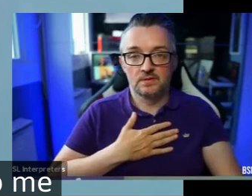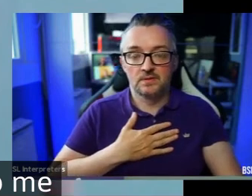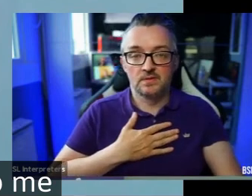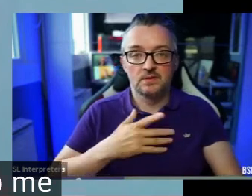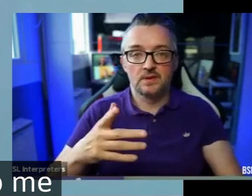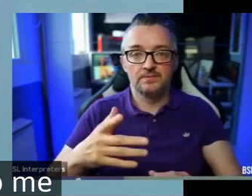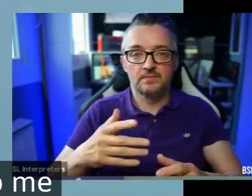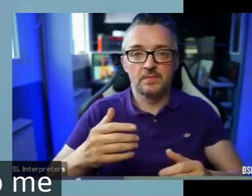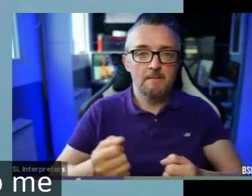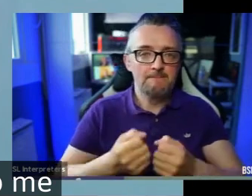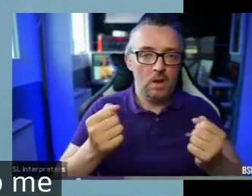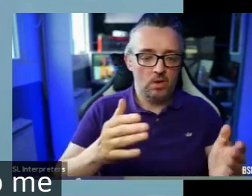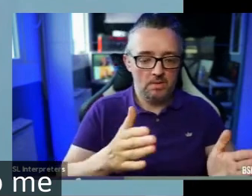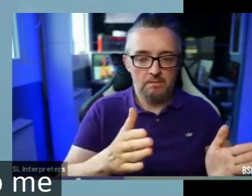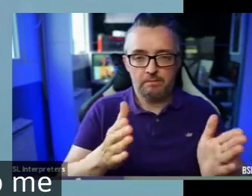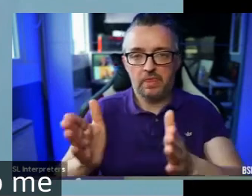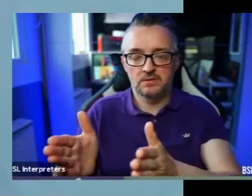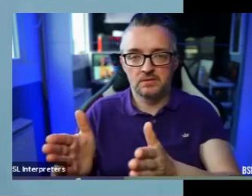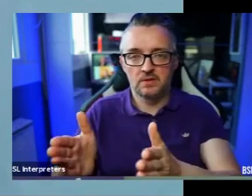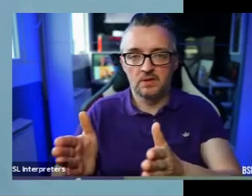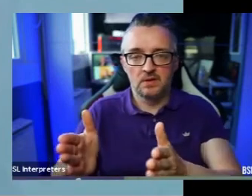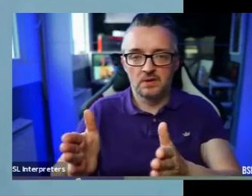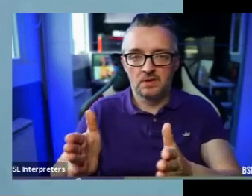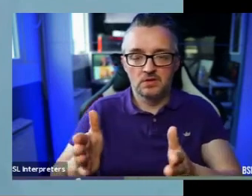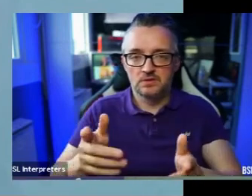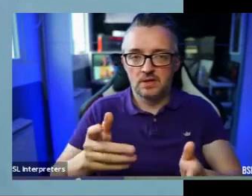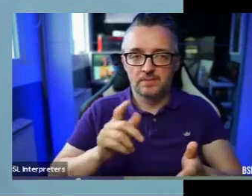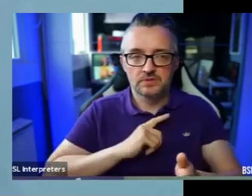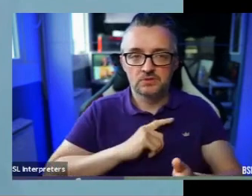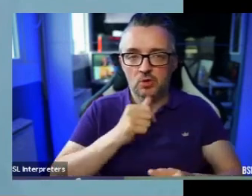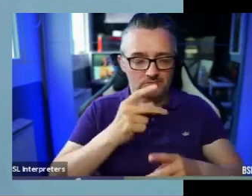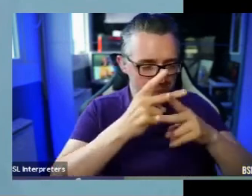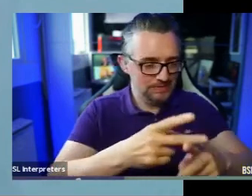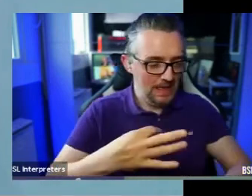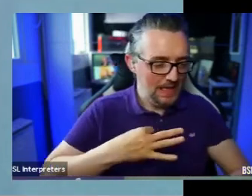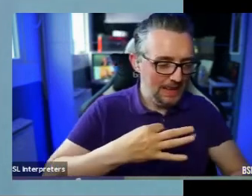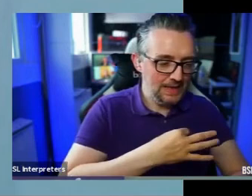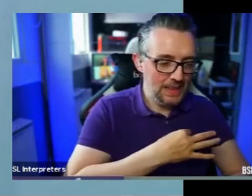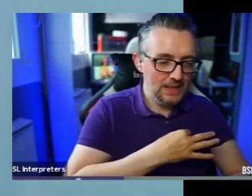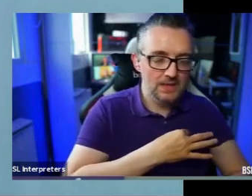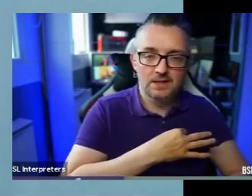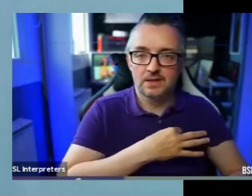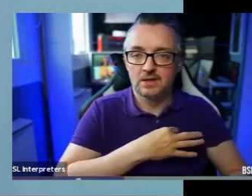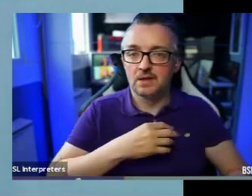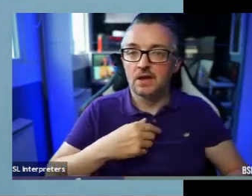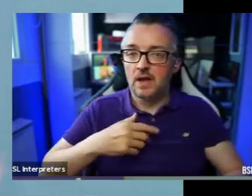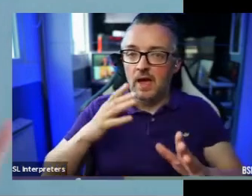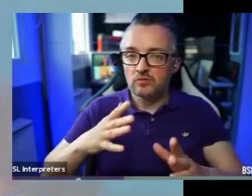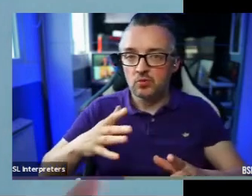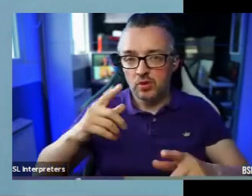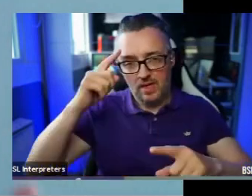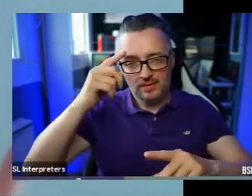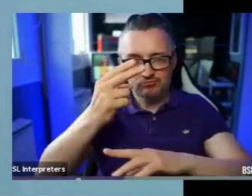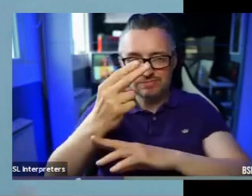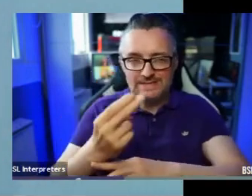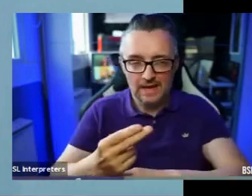really shifting the balance of power so that we're not just taking care of the clinical side, but that